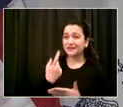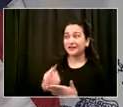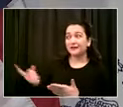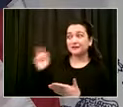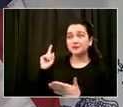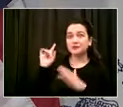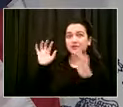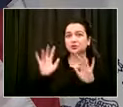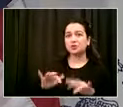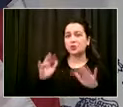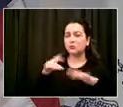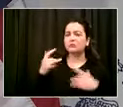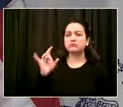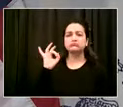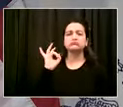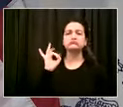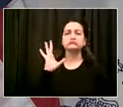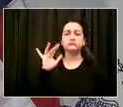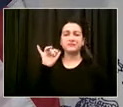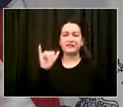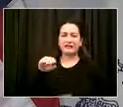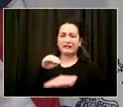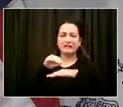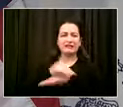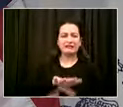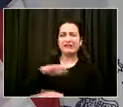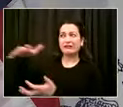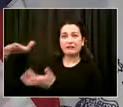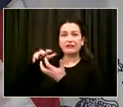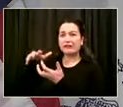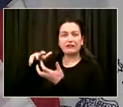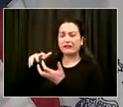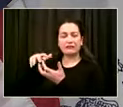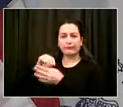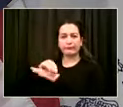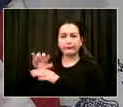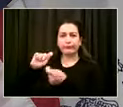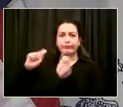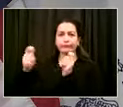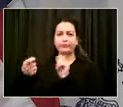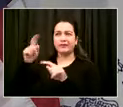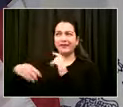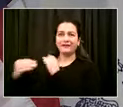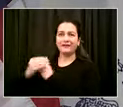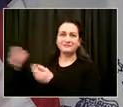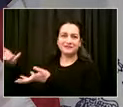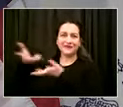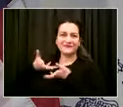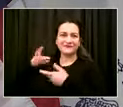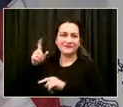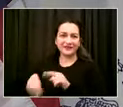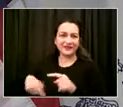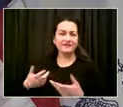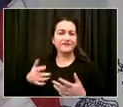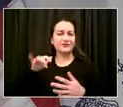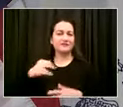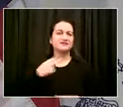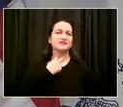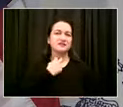We can get to 5 million New Yorkers fully vaccinated by June because we have more and more capacity all the time. We could be